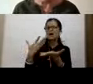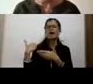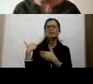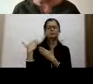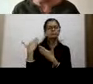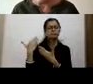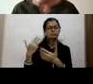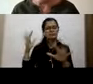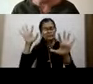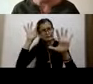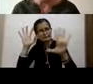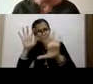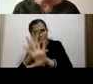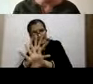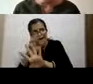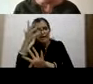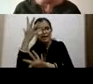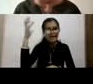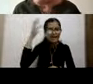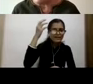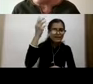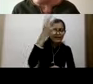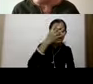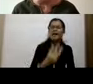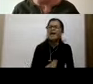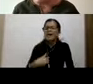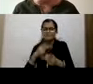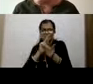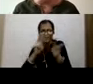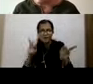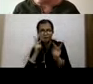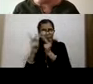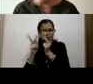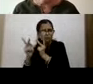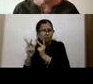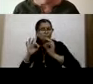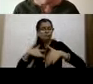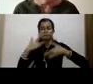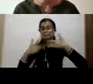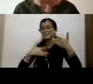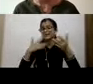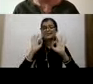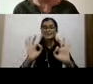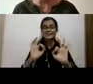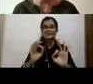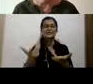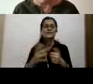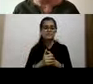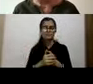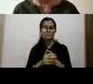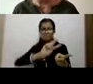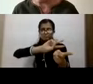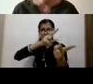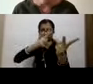night time, then day time. Then we started seeing breeding. And of course, that was also very exciting. So we've started now seeing breeding of all